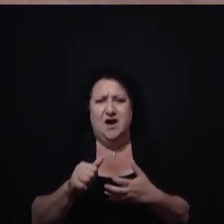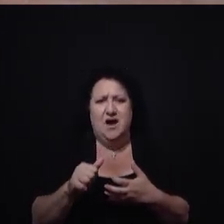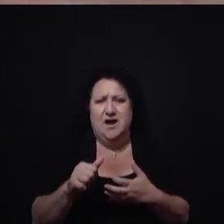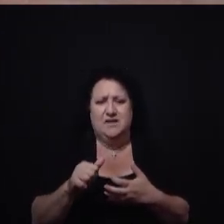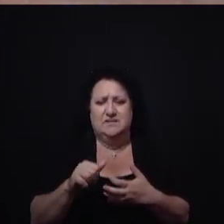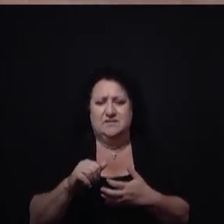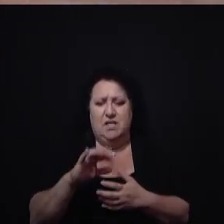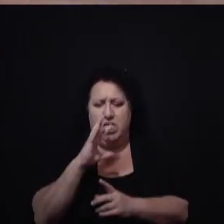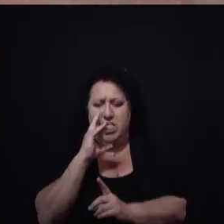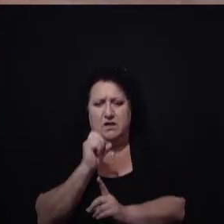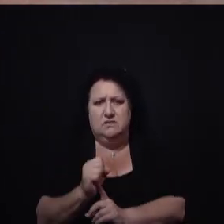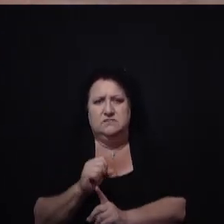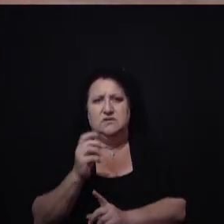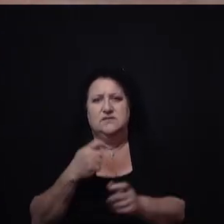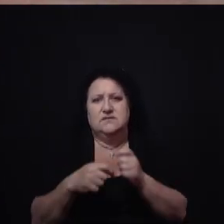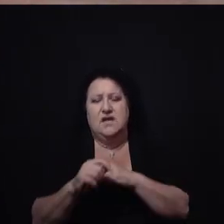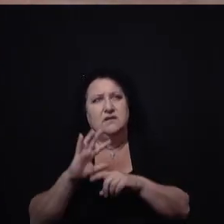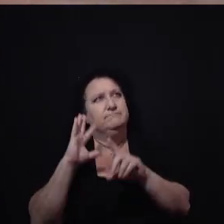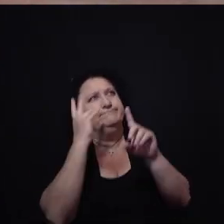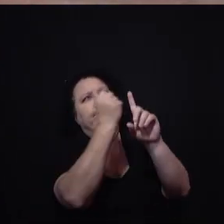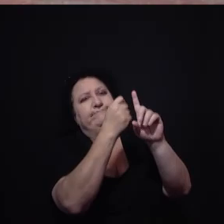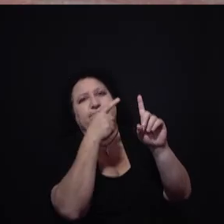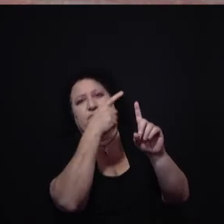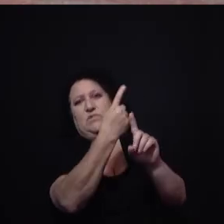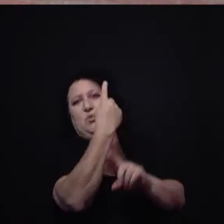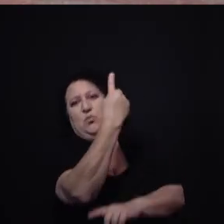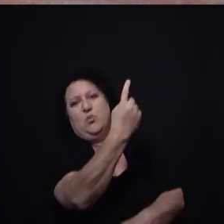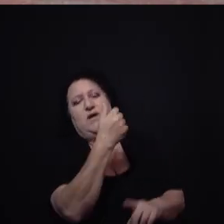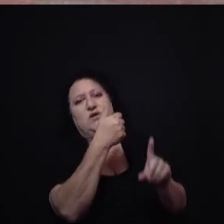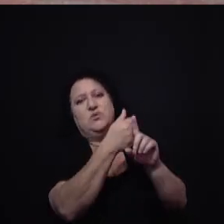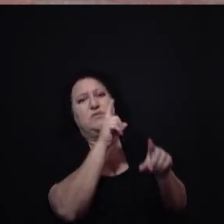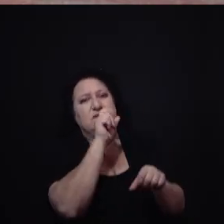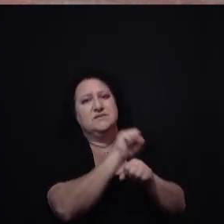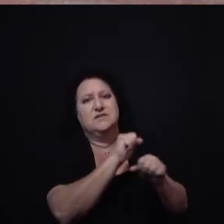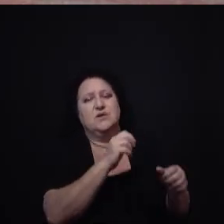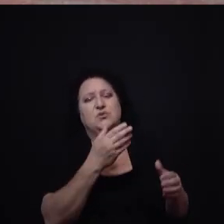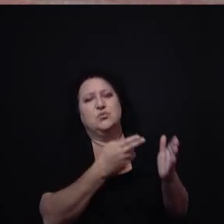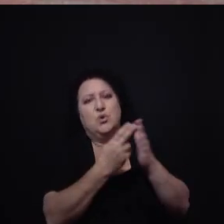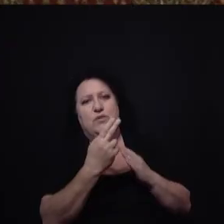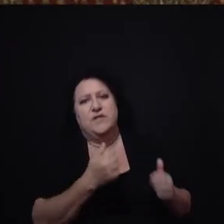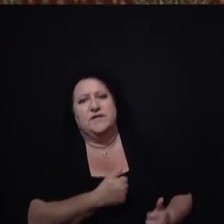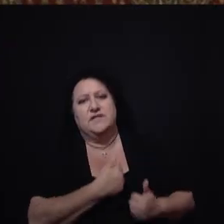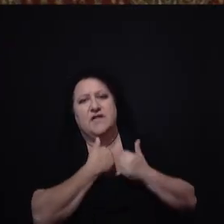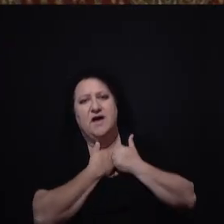way, the truth, the life. He sees you, he knows you, he has a plan for your life.